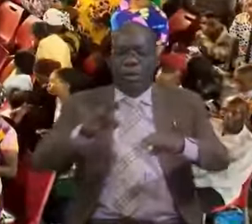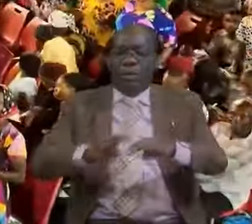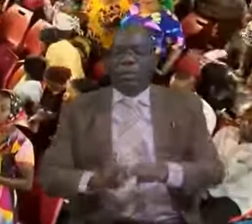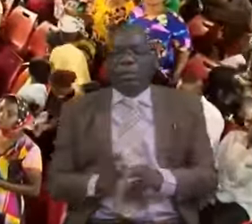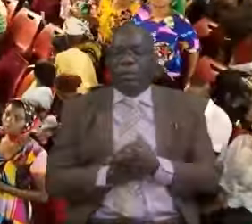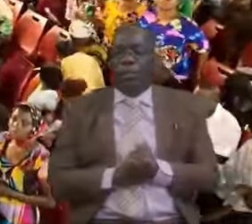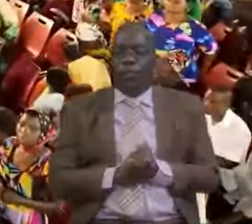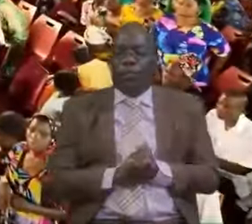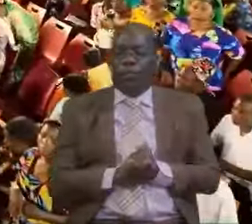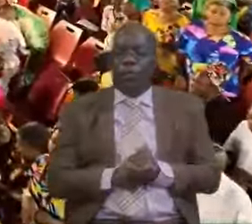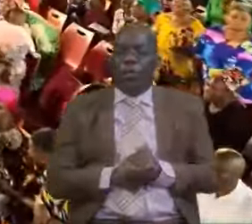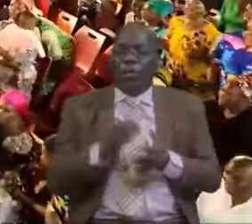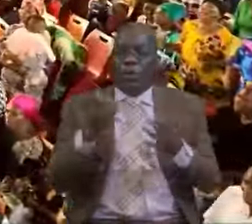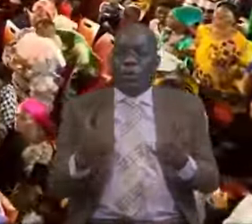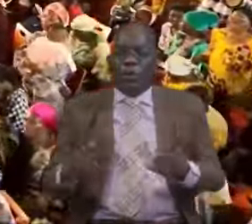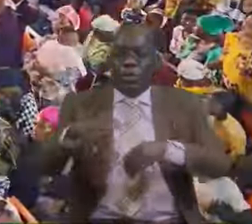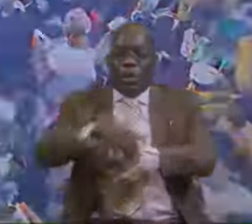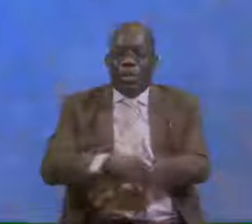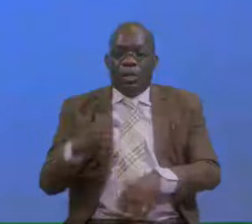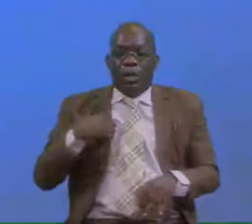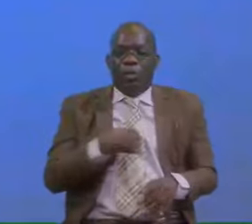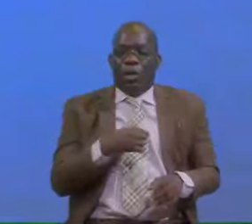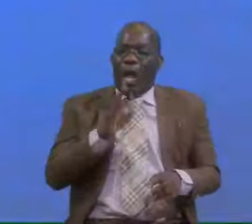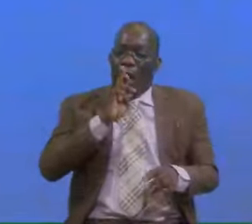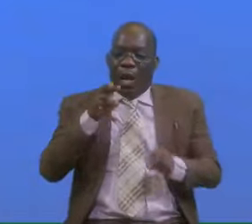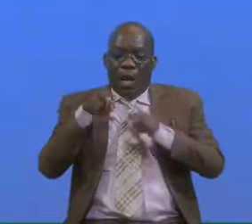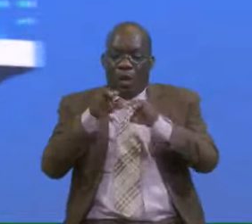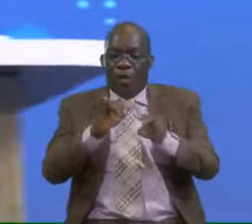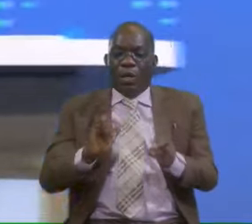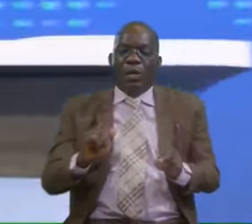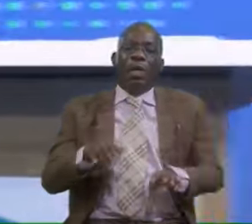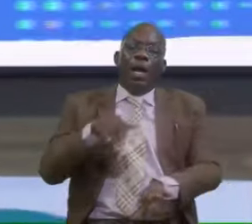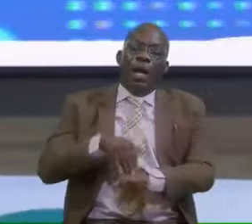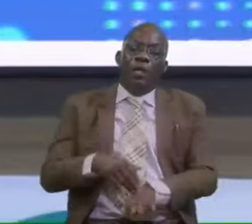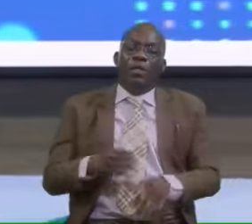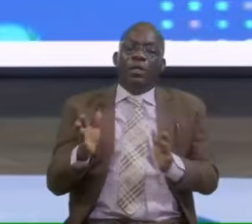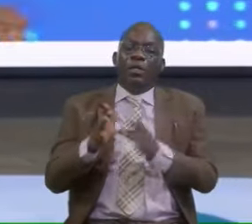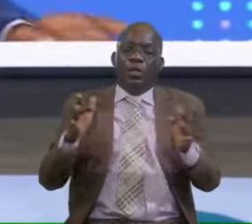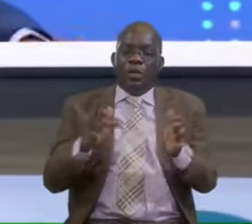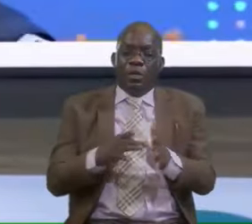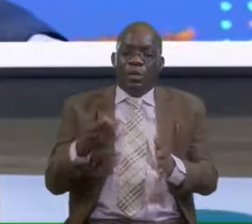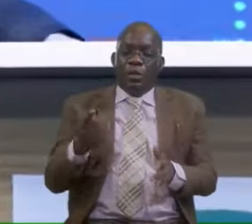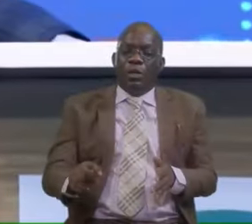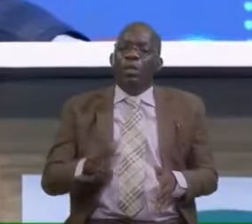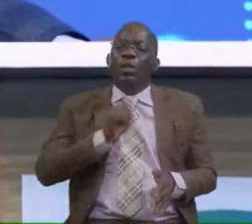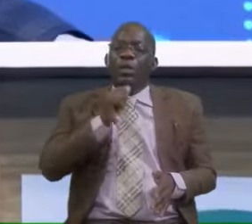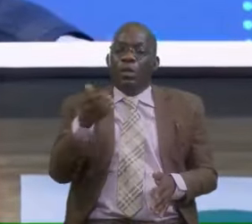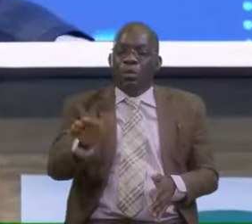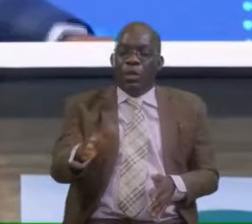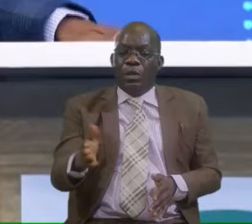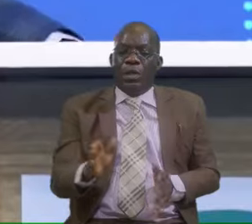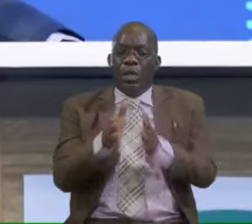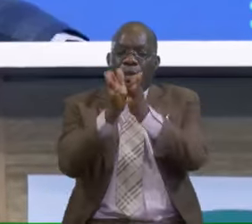at Jesus, the impartial intercessor for every individual.